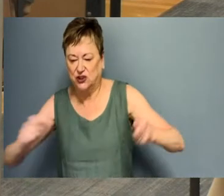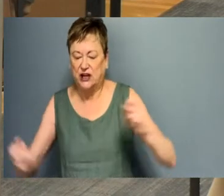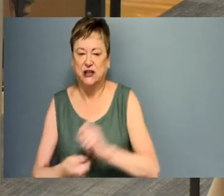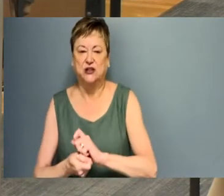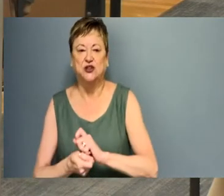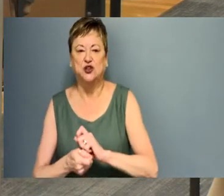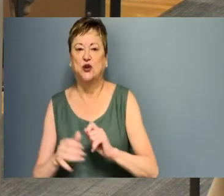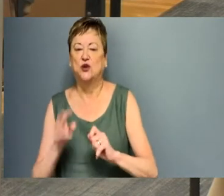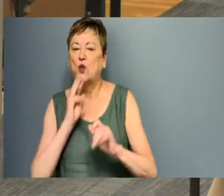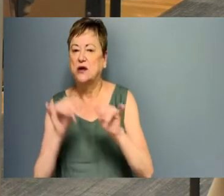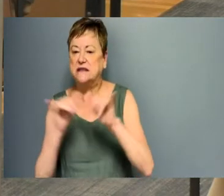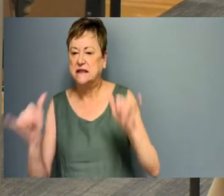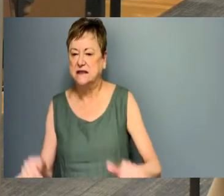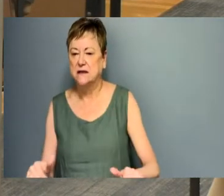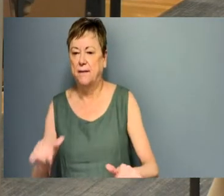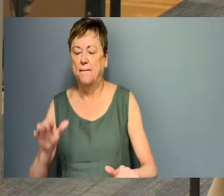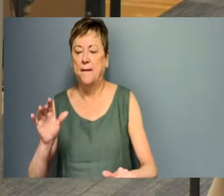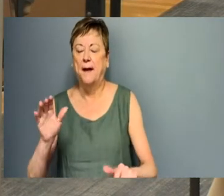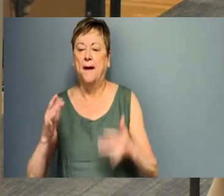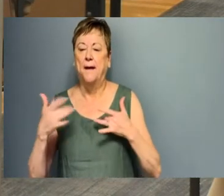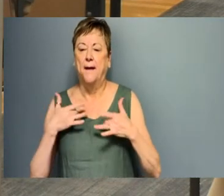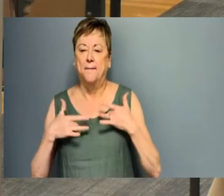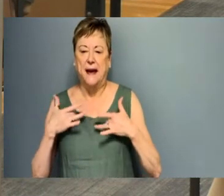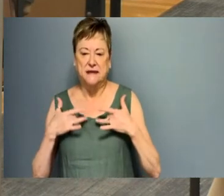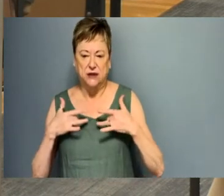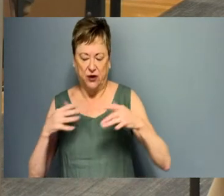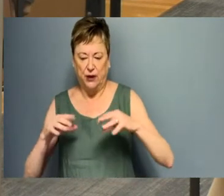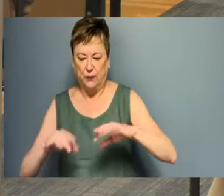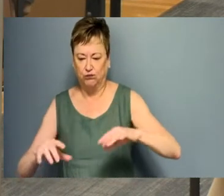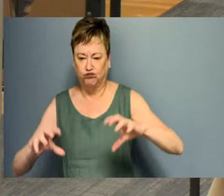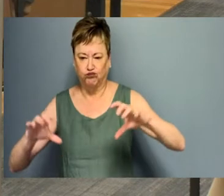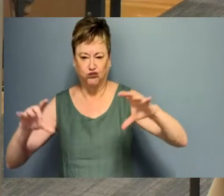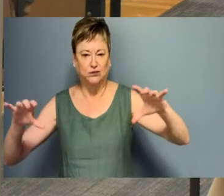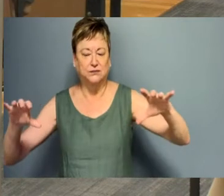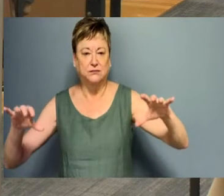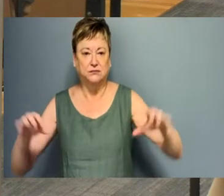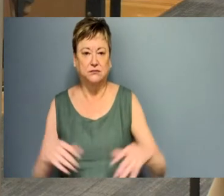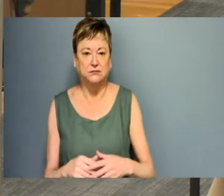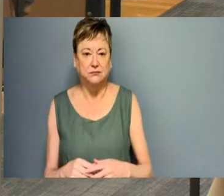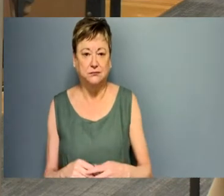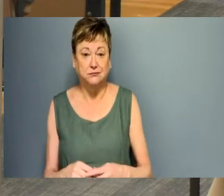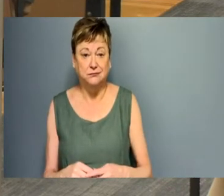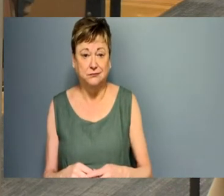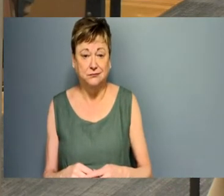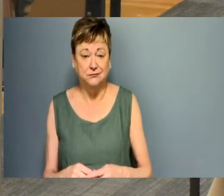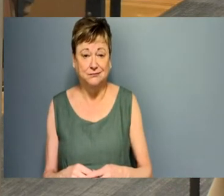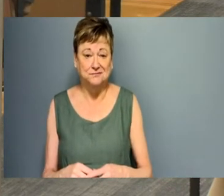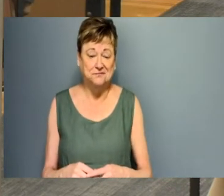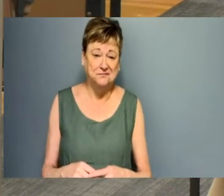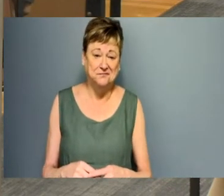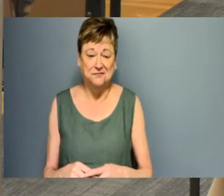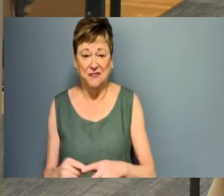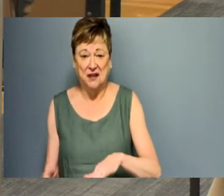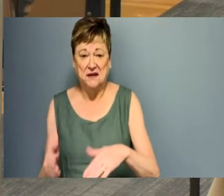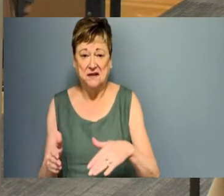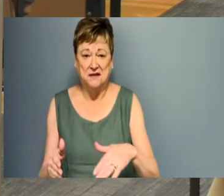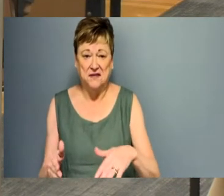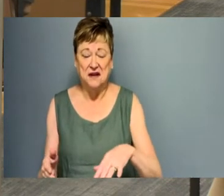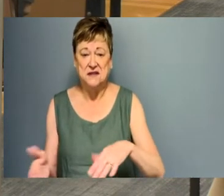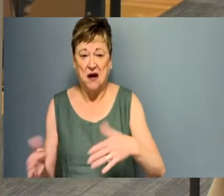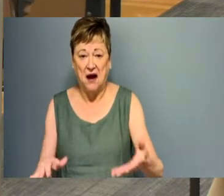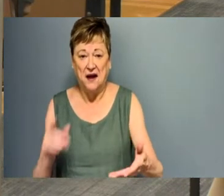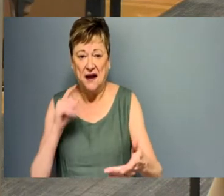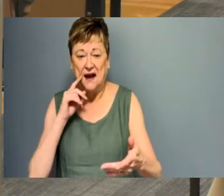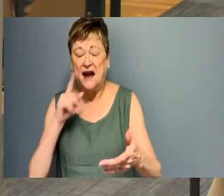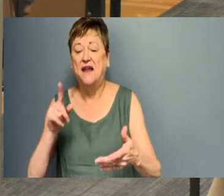period of time. Cyanobacteria can sometimes become a problem if they die, if, you know, have massive die-off and they